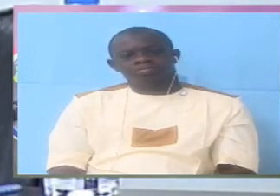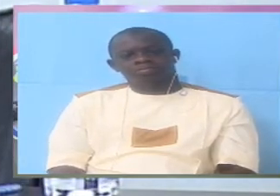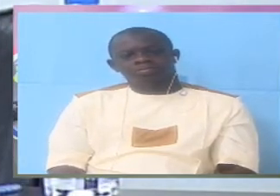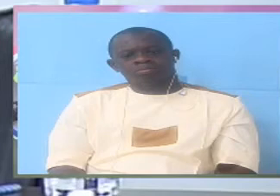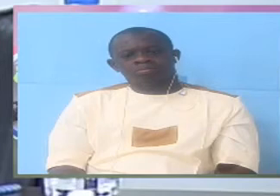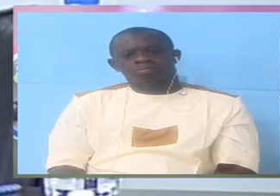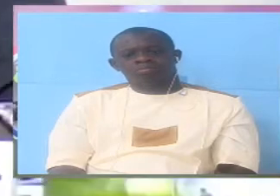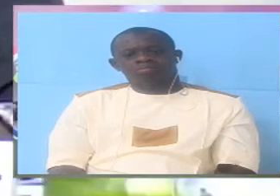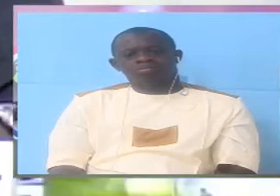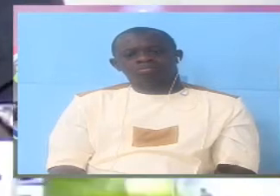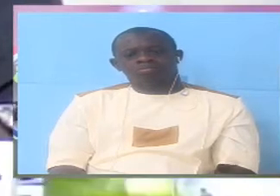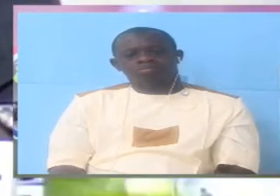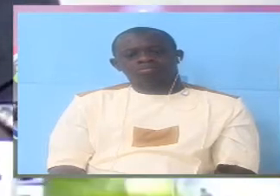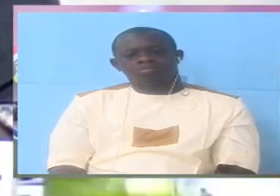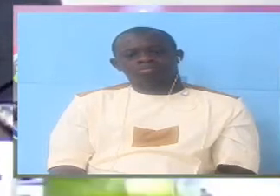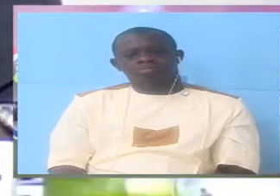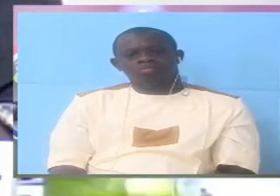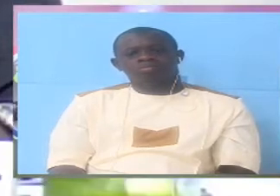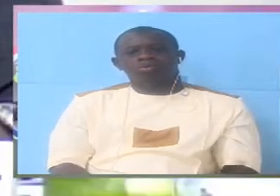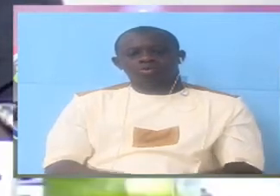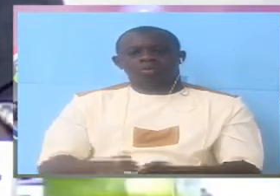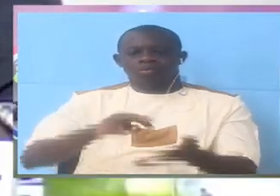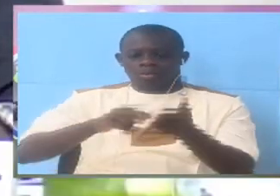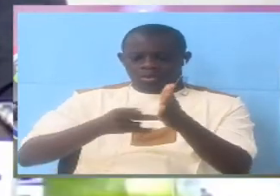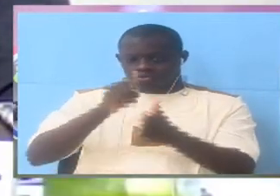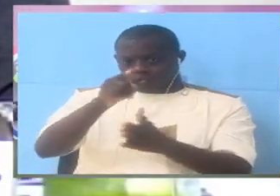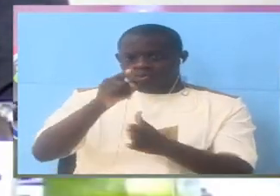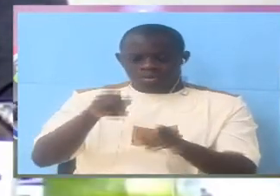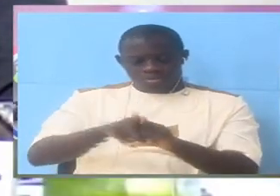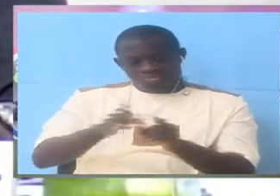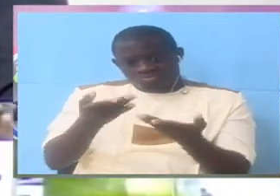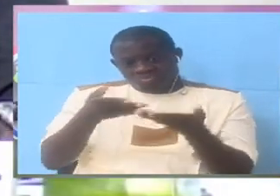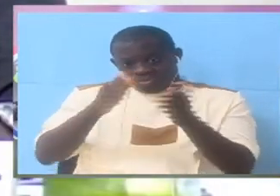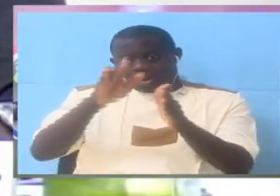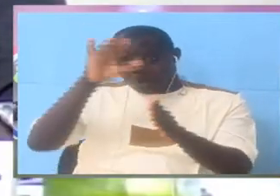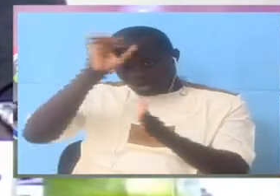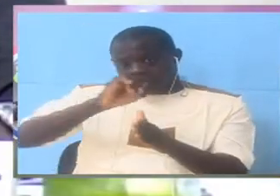Responsibilities and functions in your head are different.